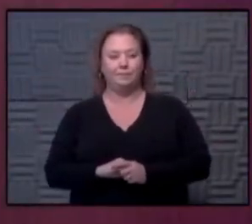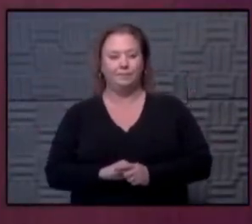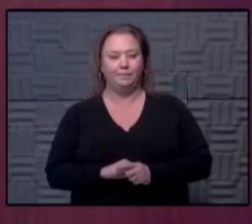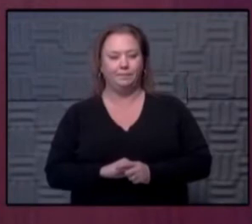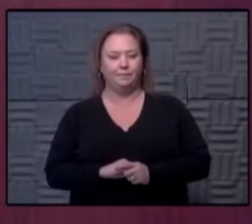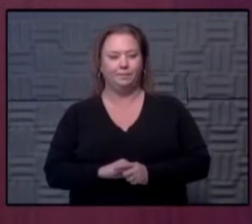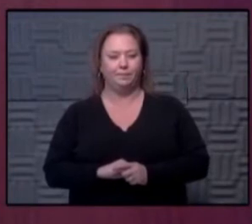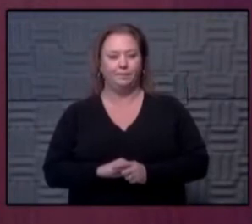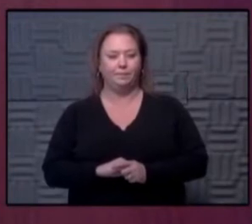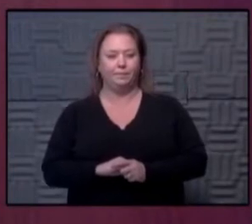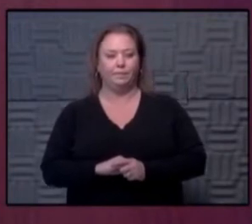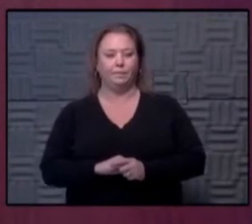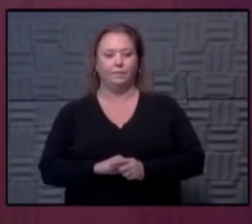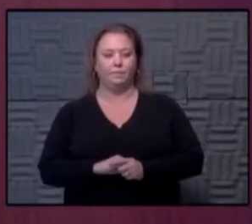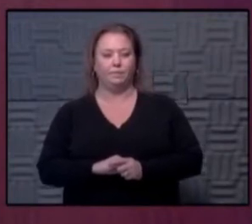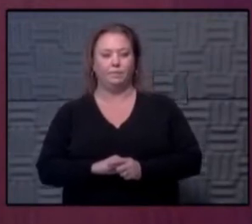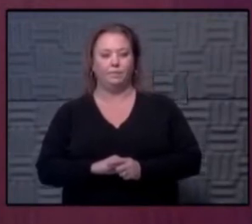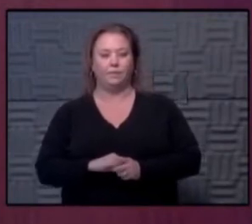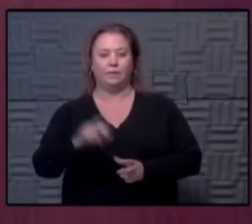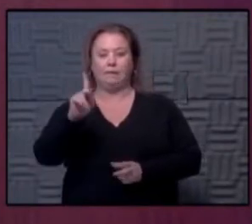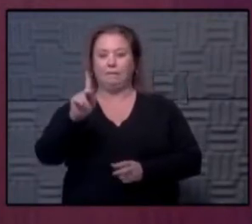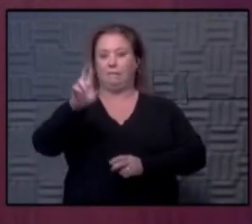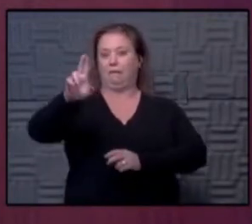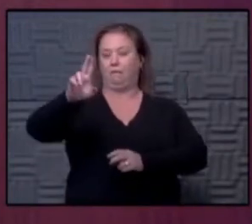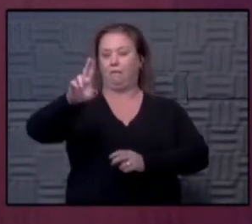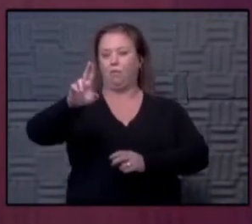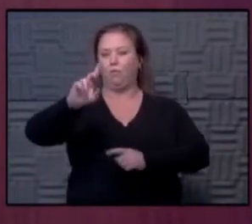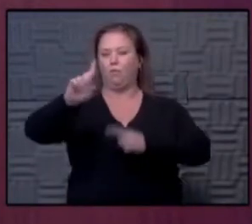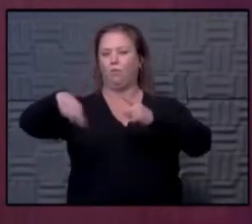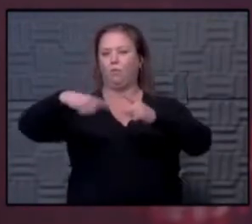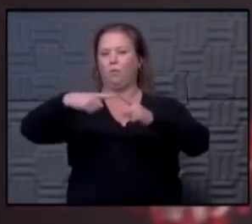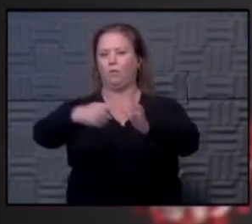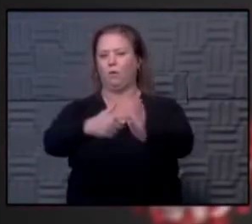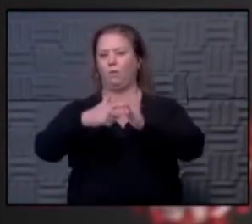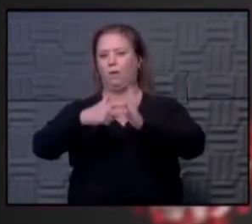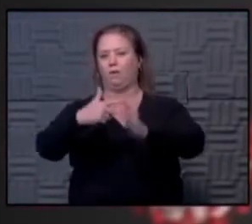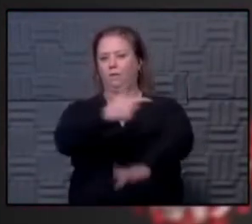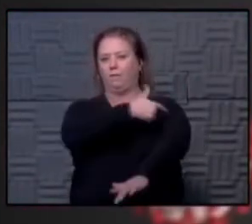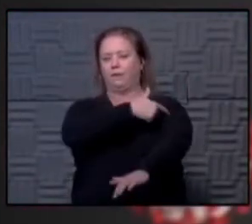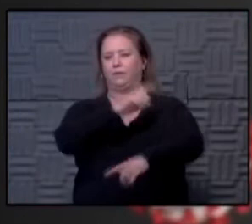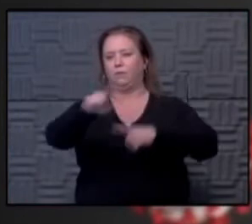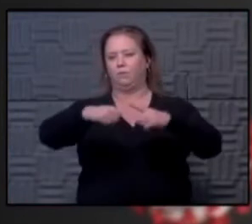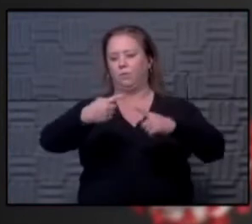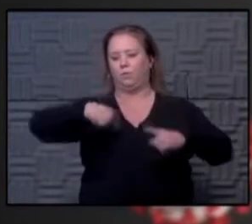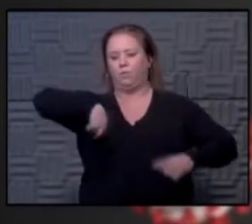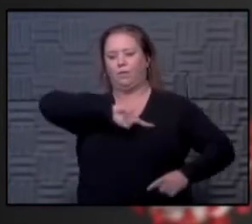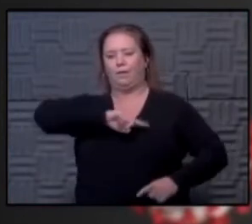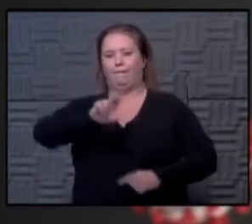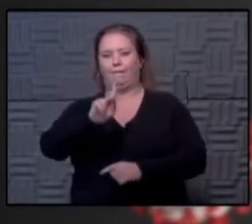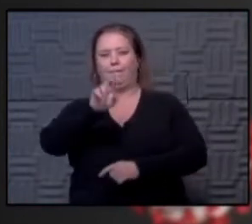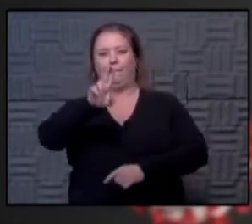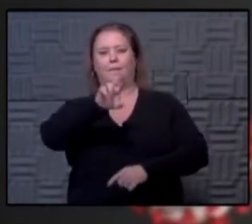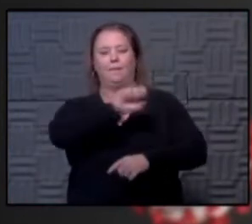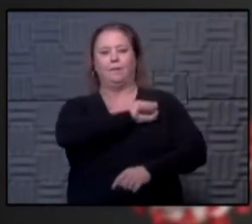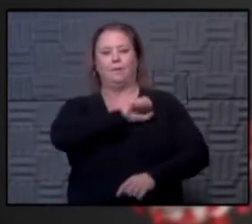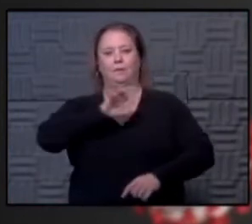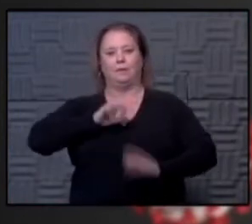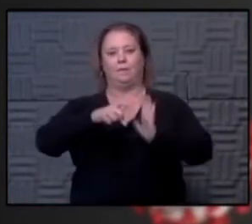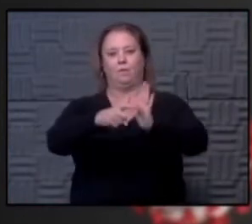When will our employees and physicians be required to get the vaccine? Well,